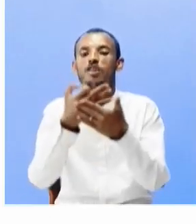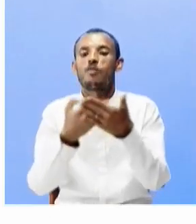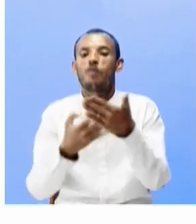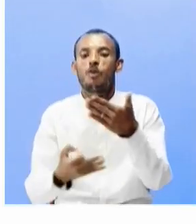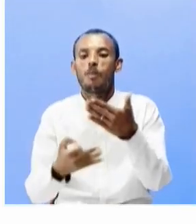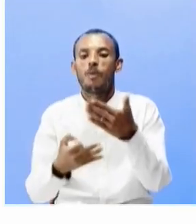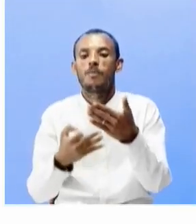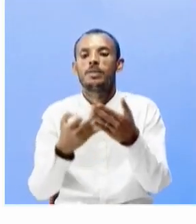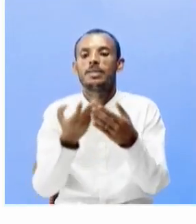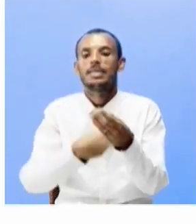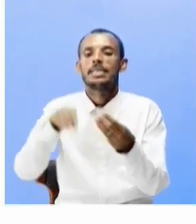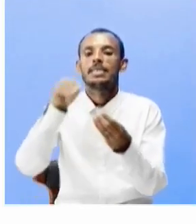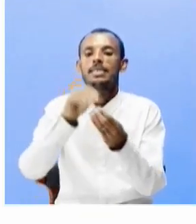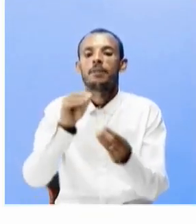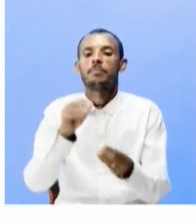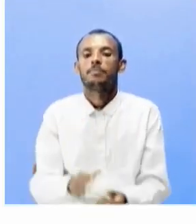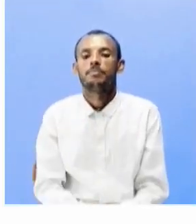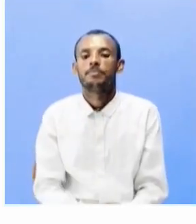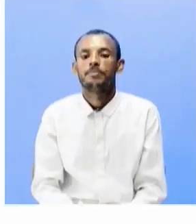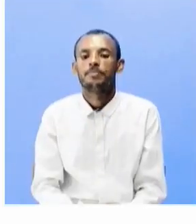in the form of sum.